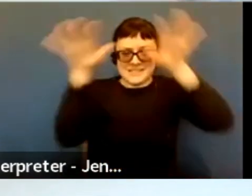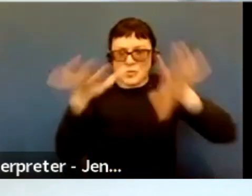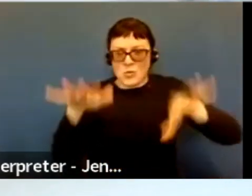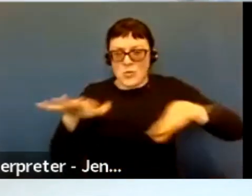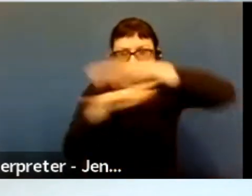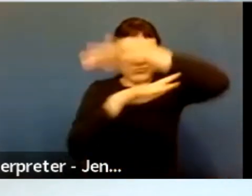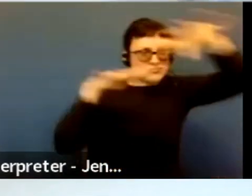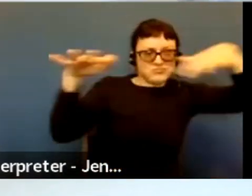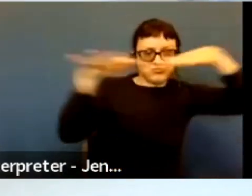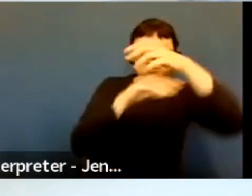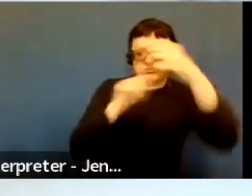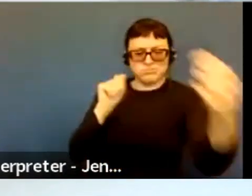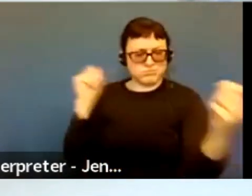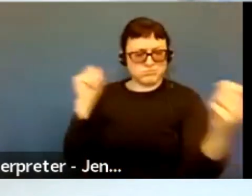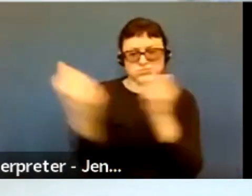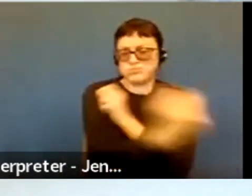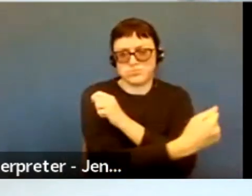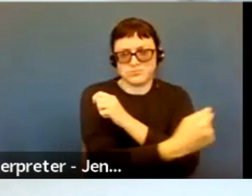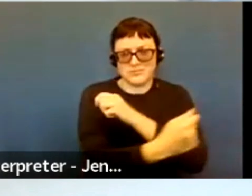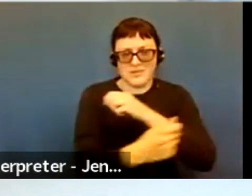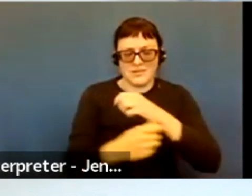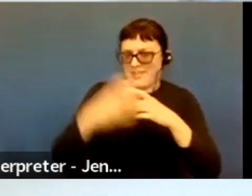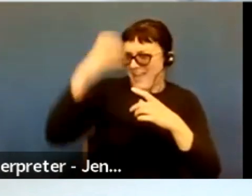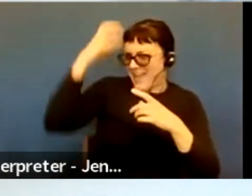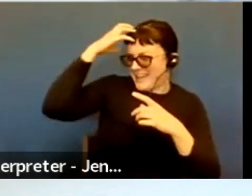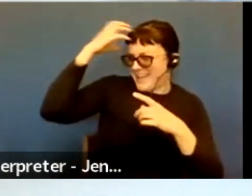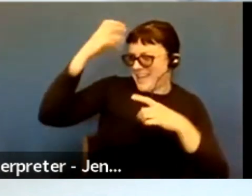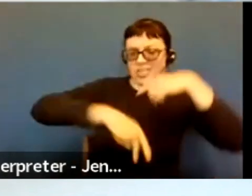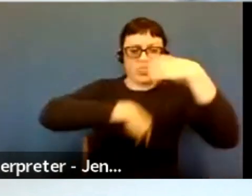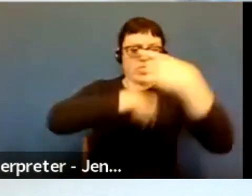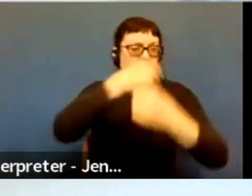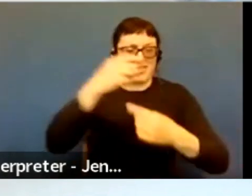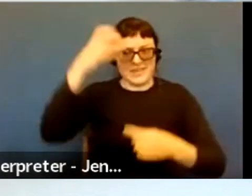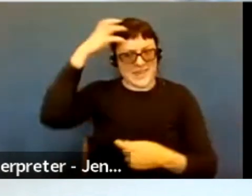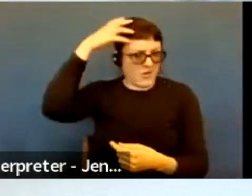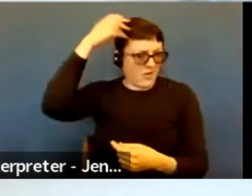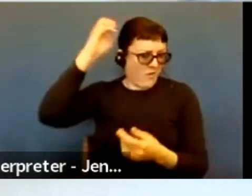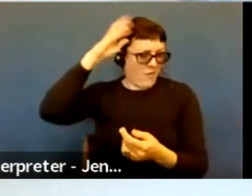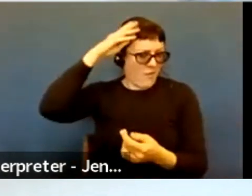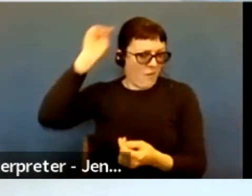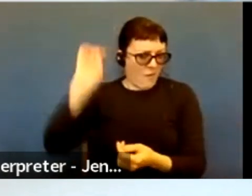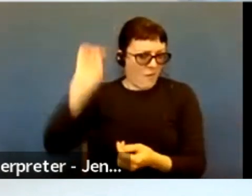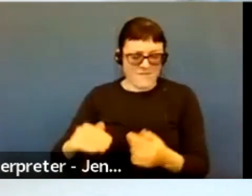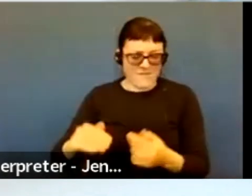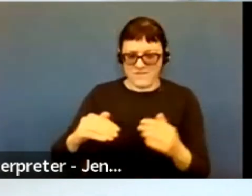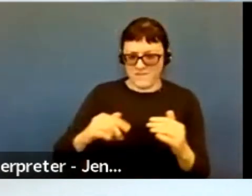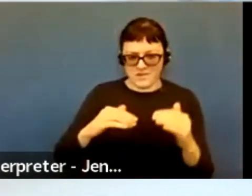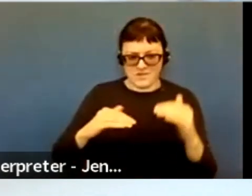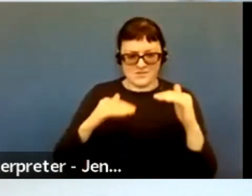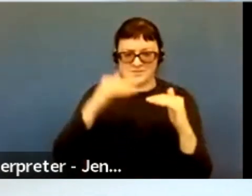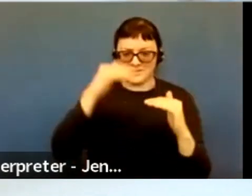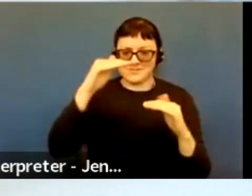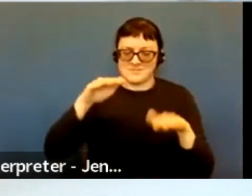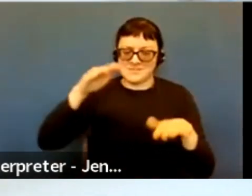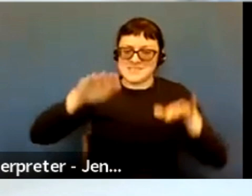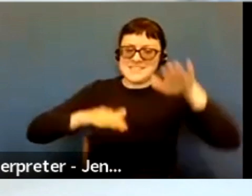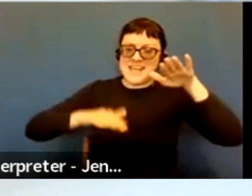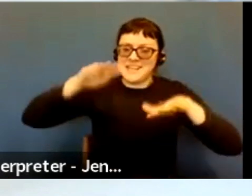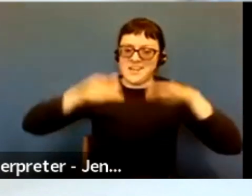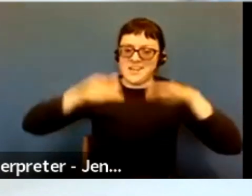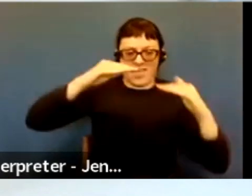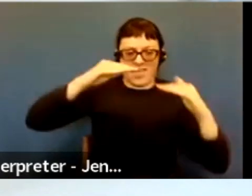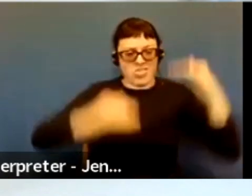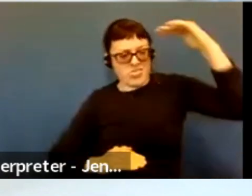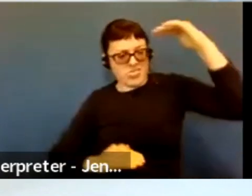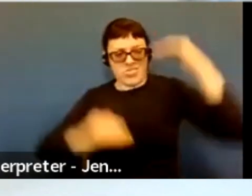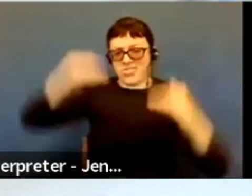And then the storms change all of that. It literally dethrones people, it humbles people, it elevates people,